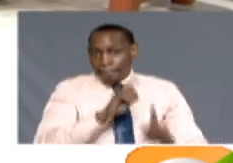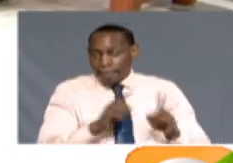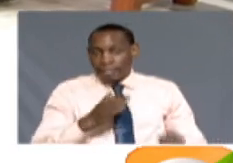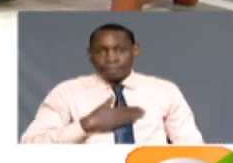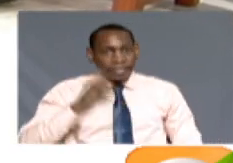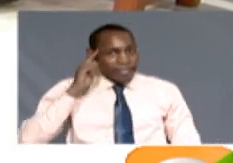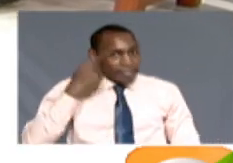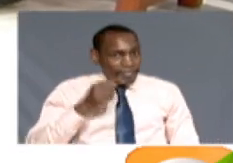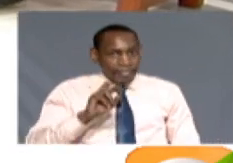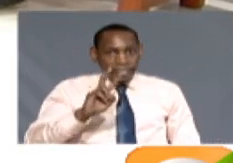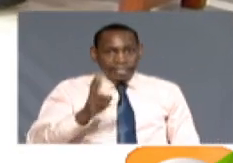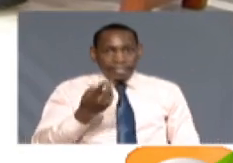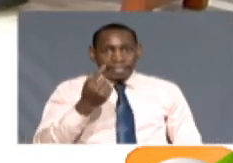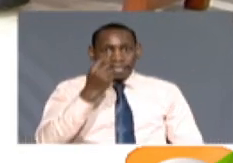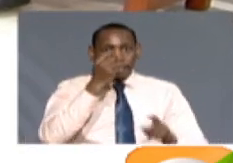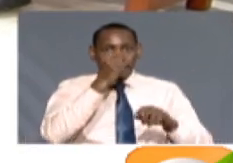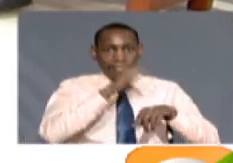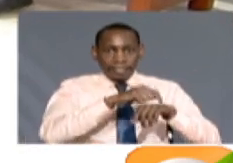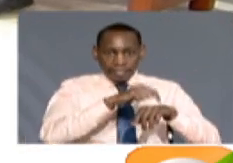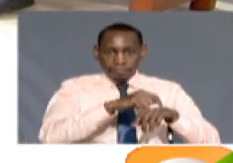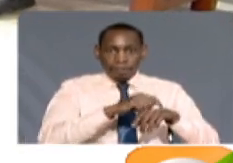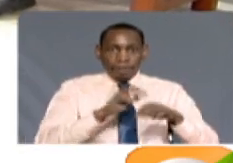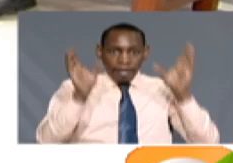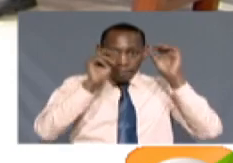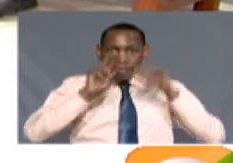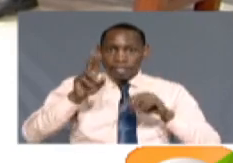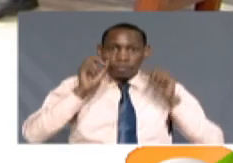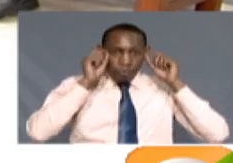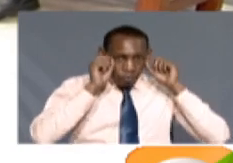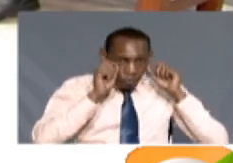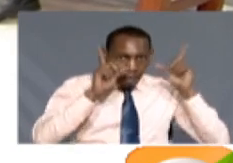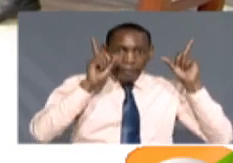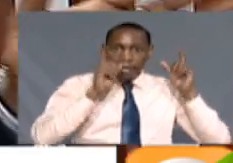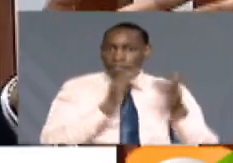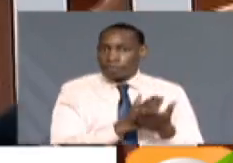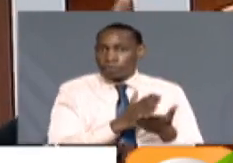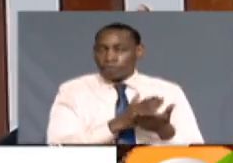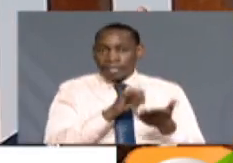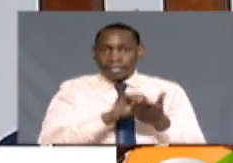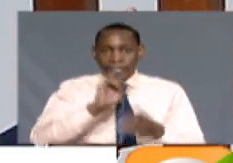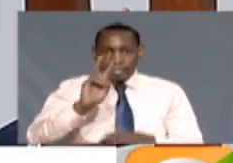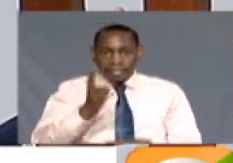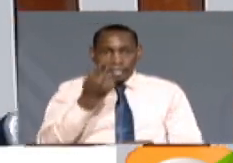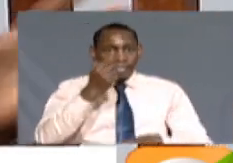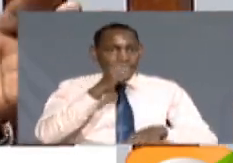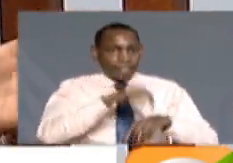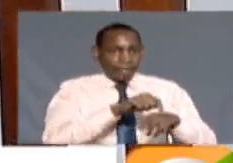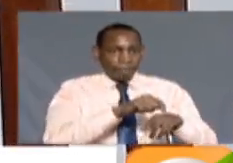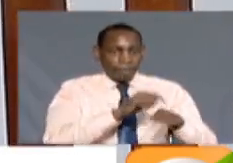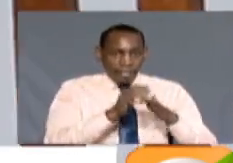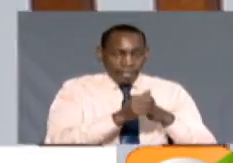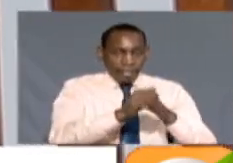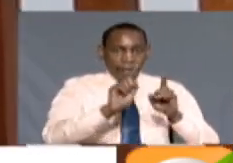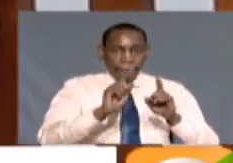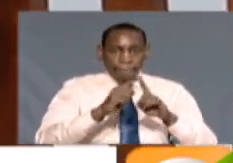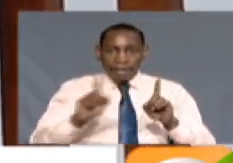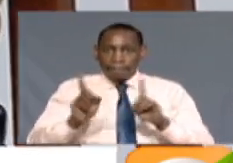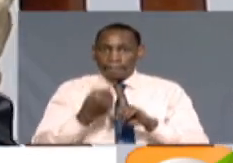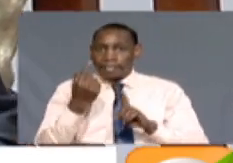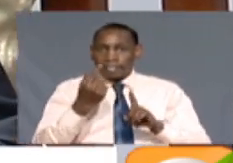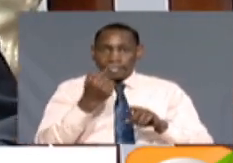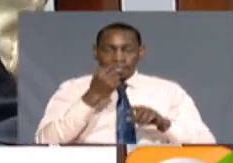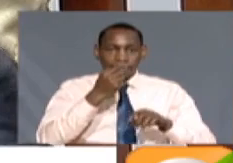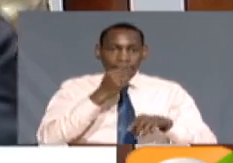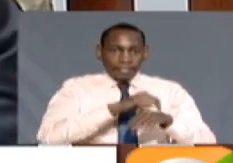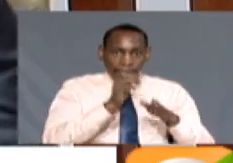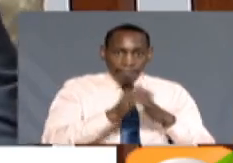this second term of President Uhuru is a lot. It's very much a lot. Mm. This is second term. Yeah. But the first term was